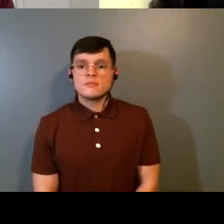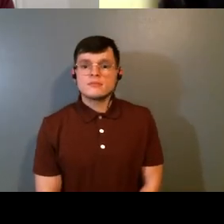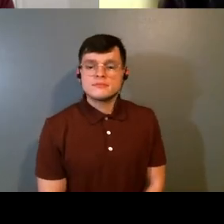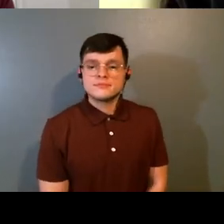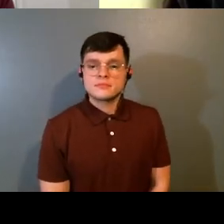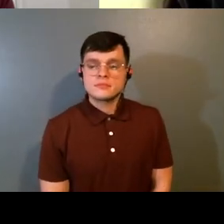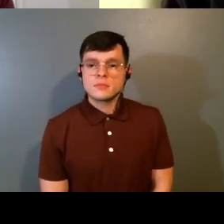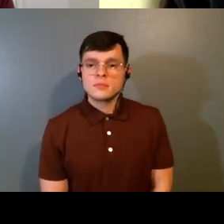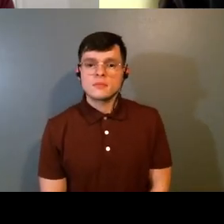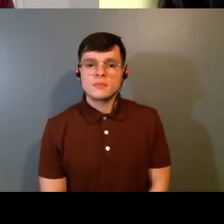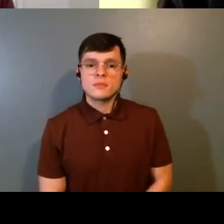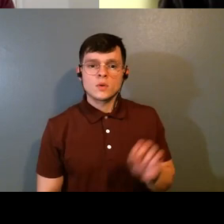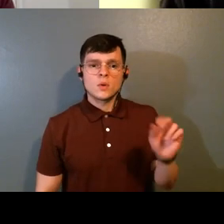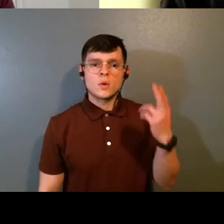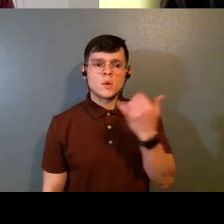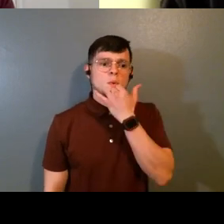Oh no.